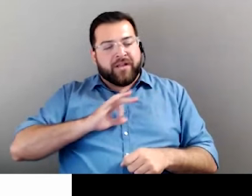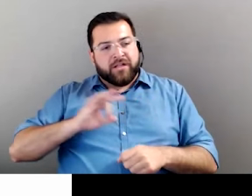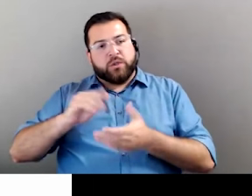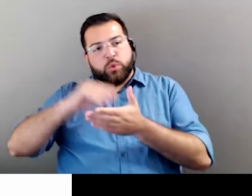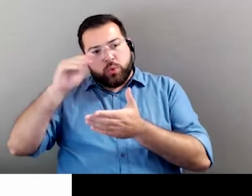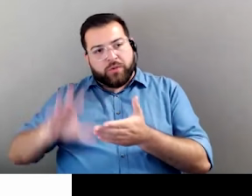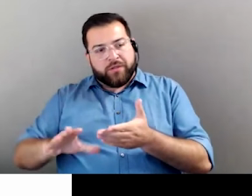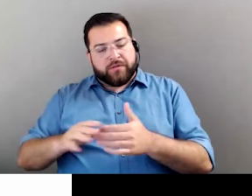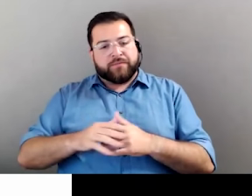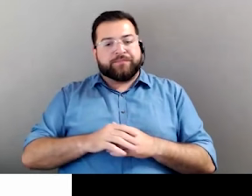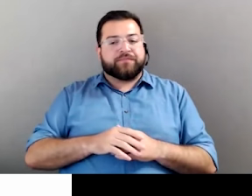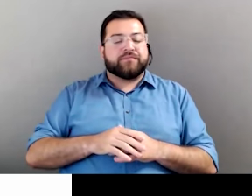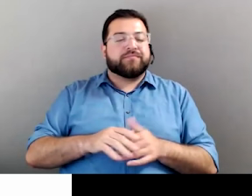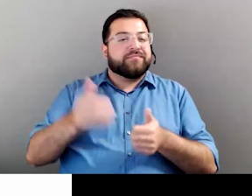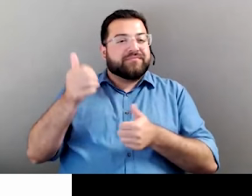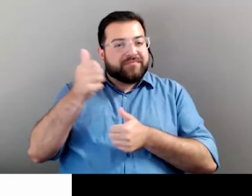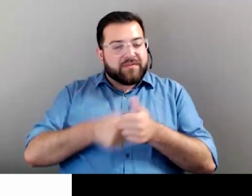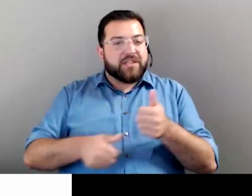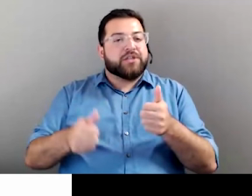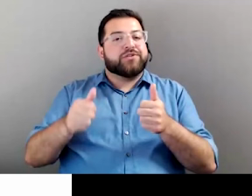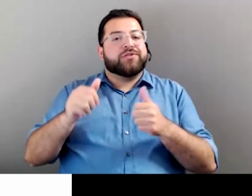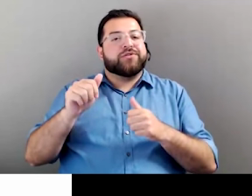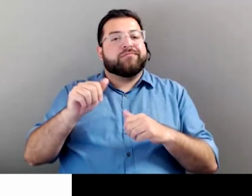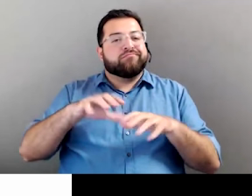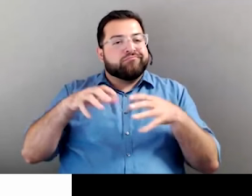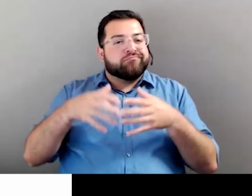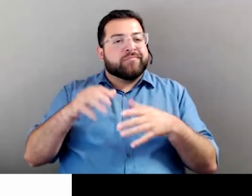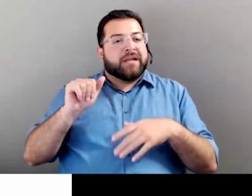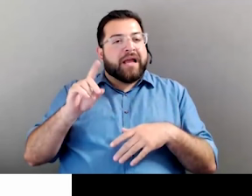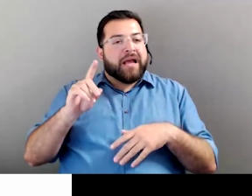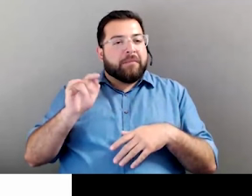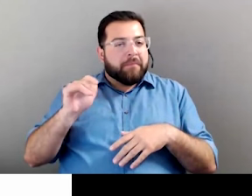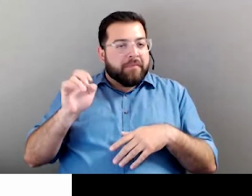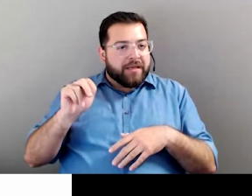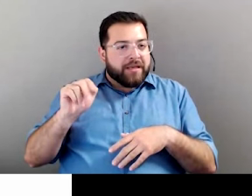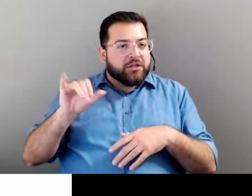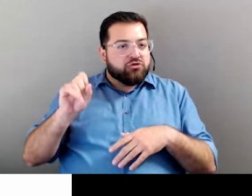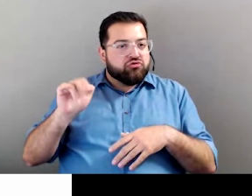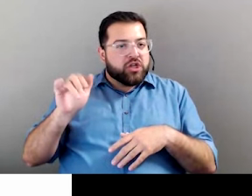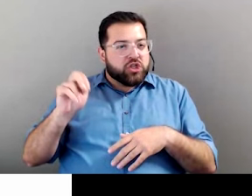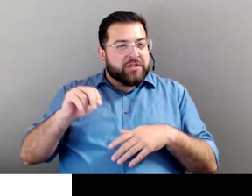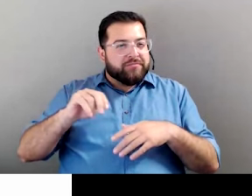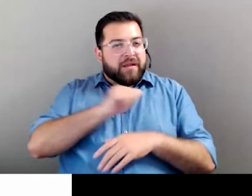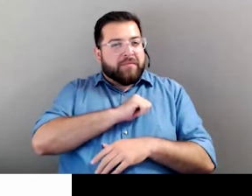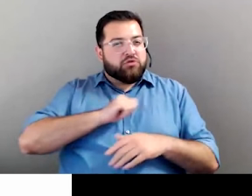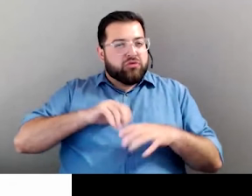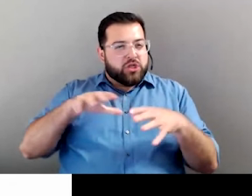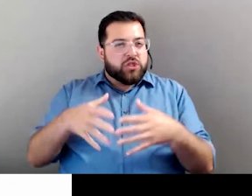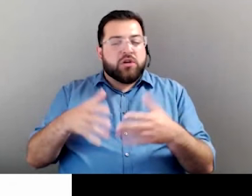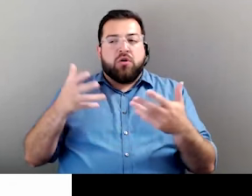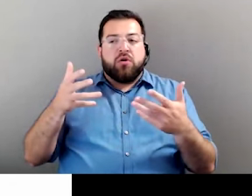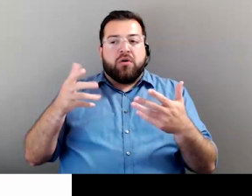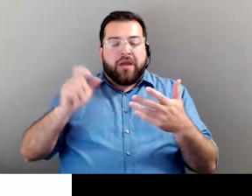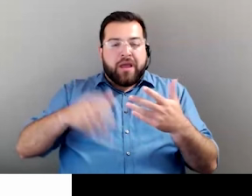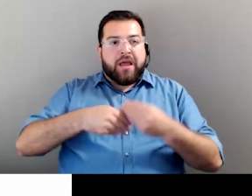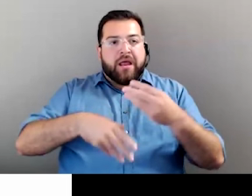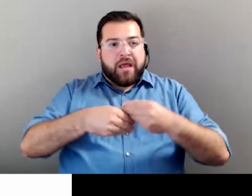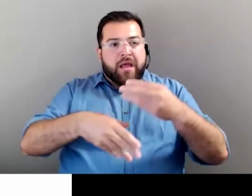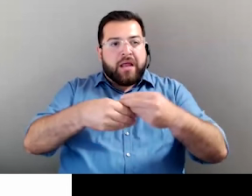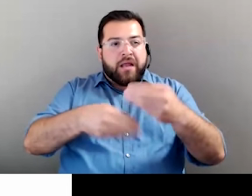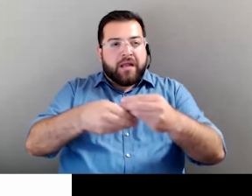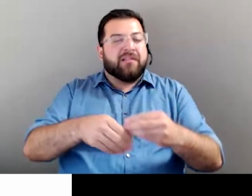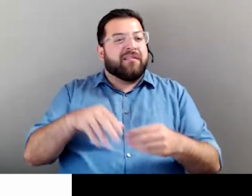added more rules and more regulations to what's already provided. And so what I mean by administration is every time